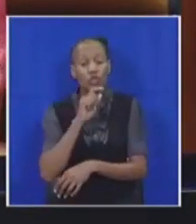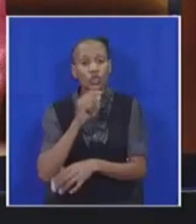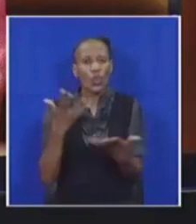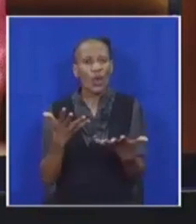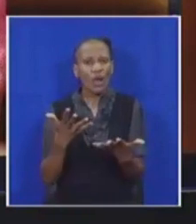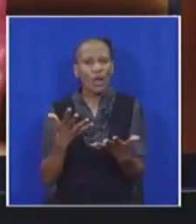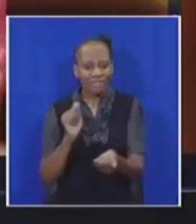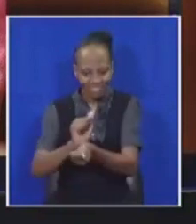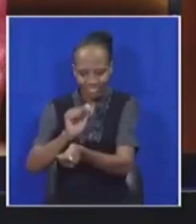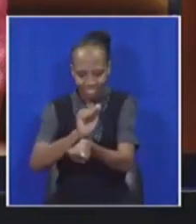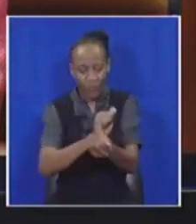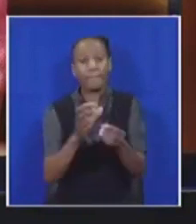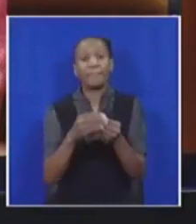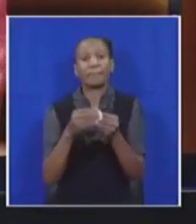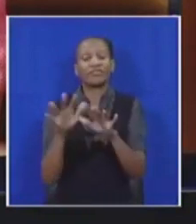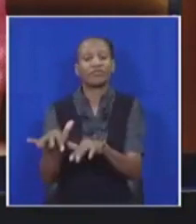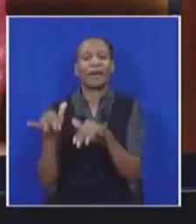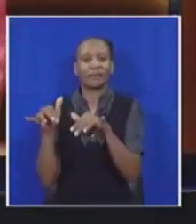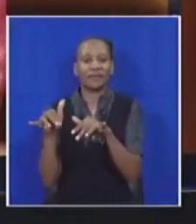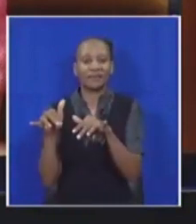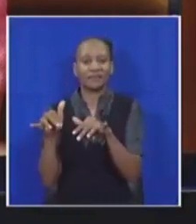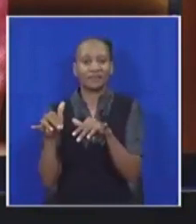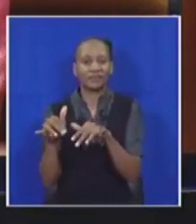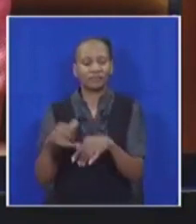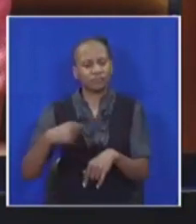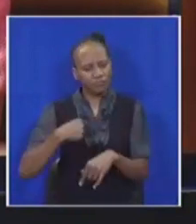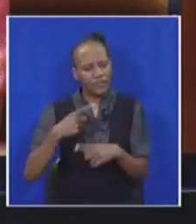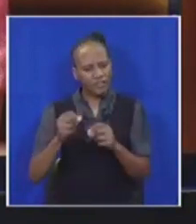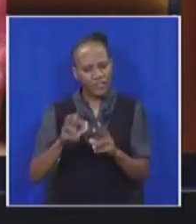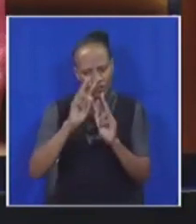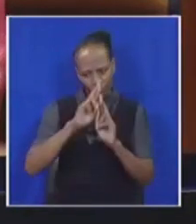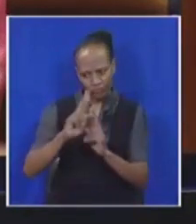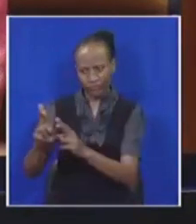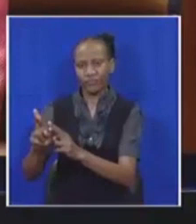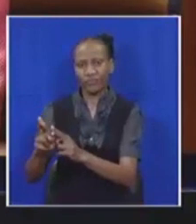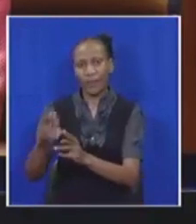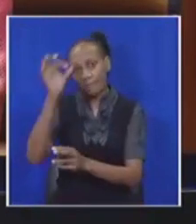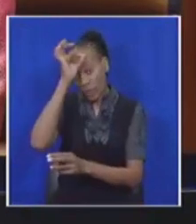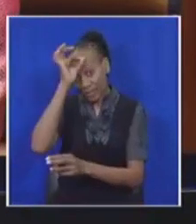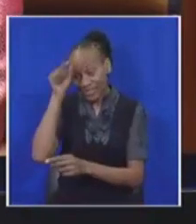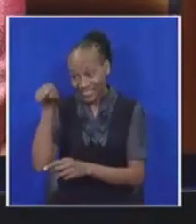parliament. We have referred the matter to the police for investigation.